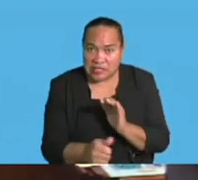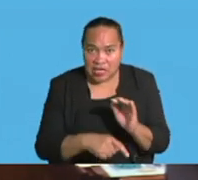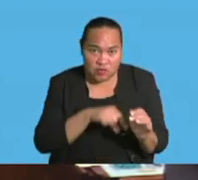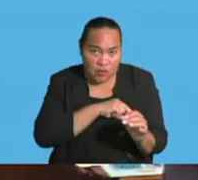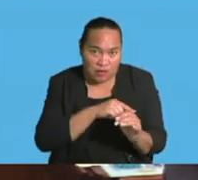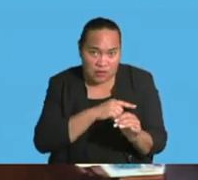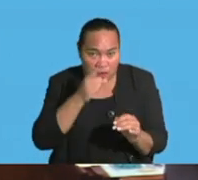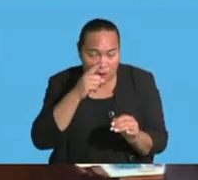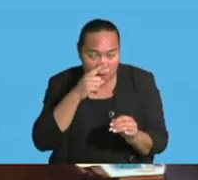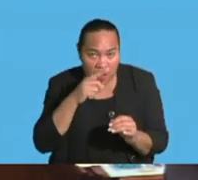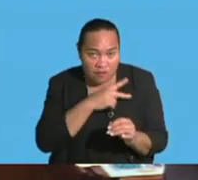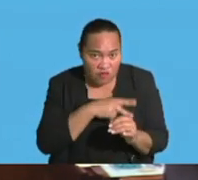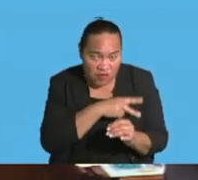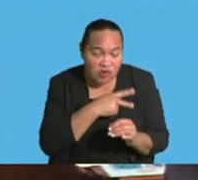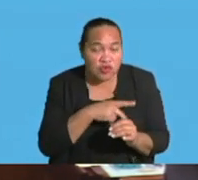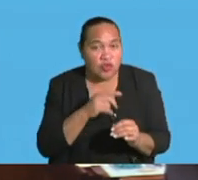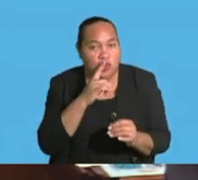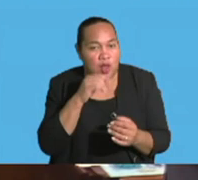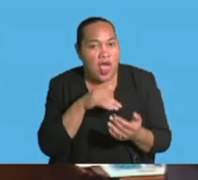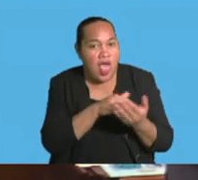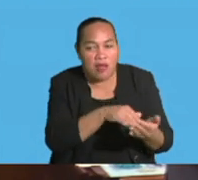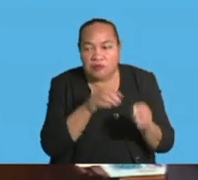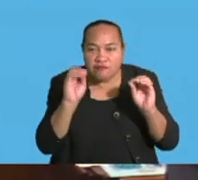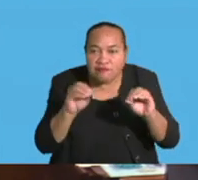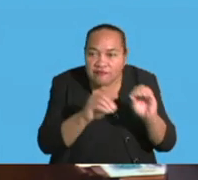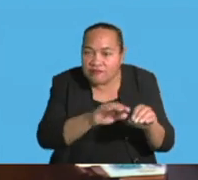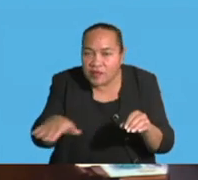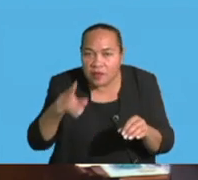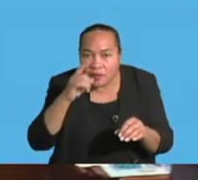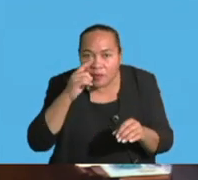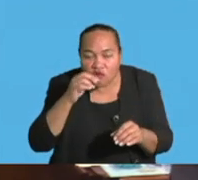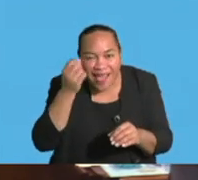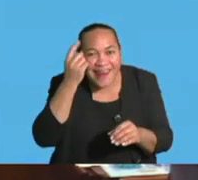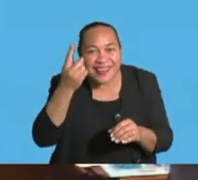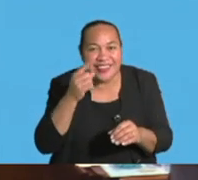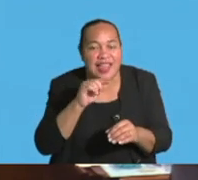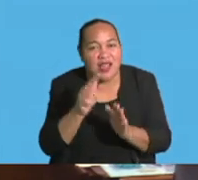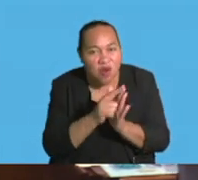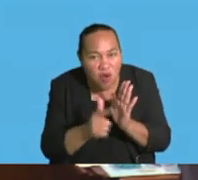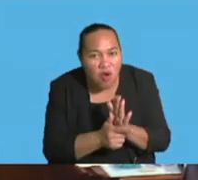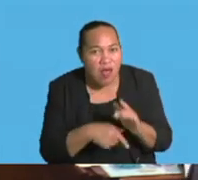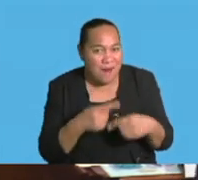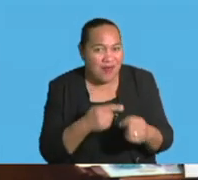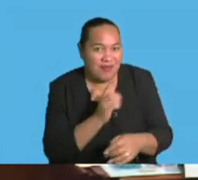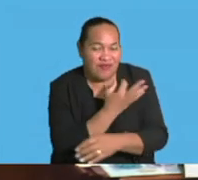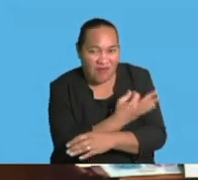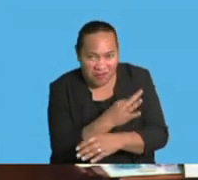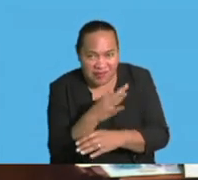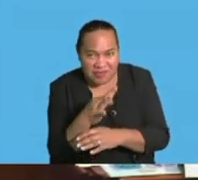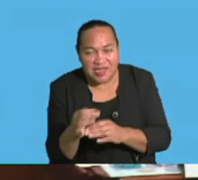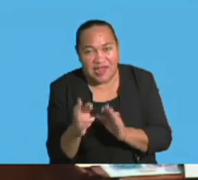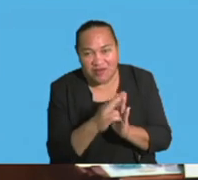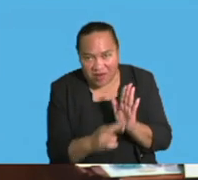relationship with the forestry industry and help them understand the forest laws and regulations.